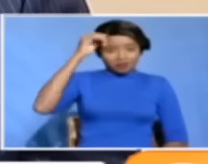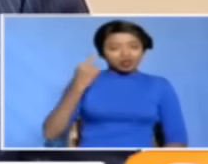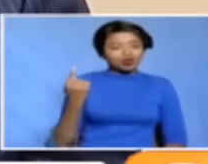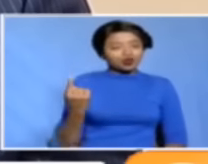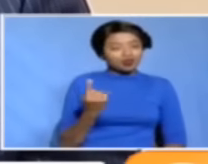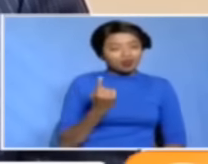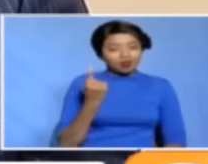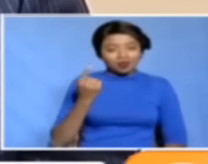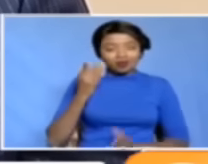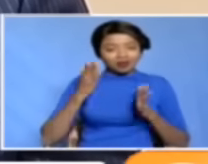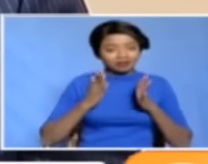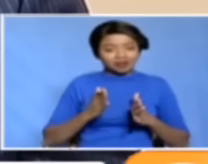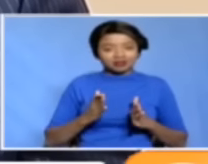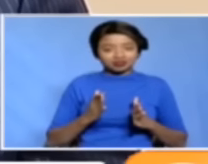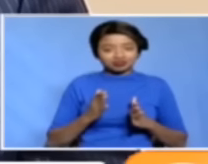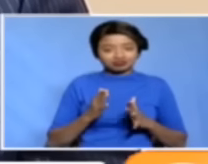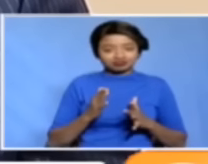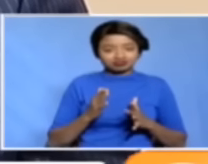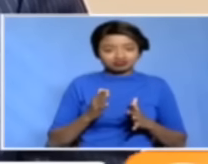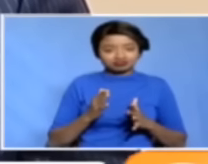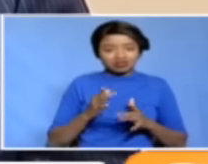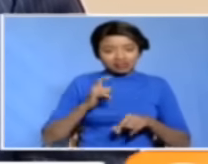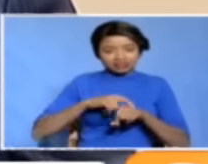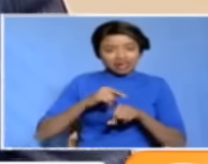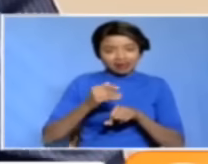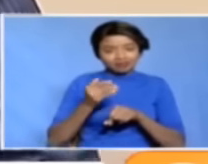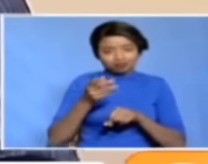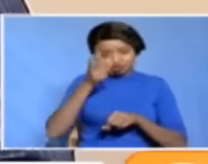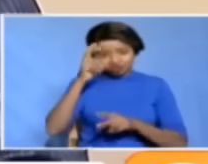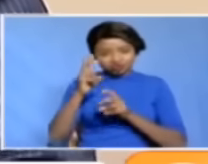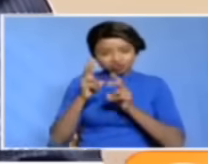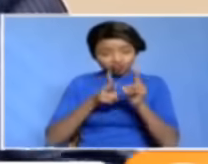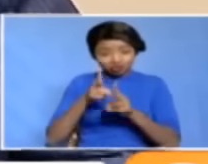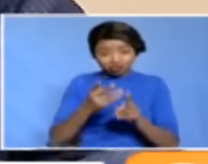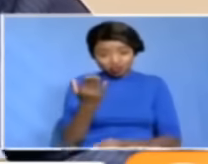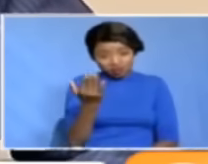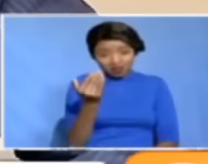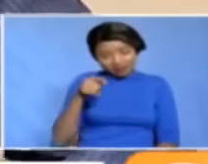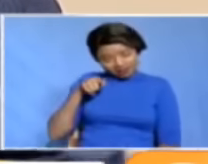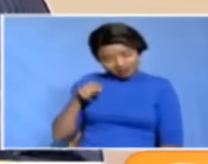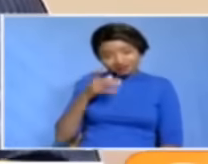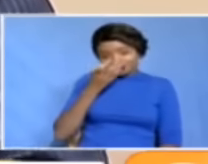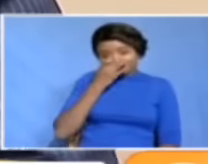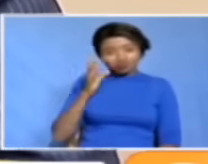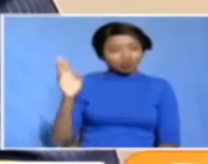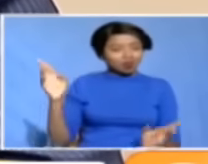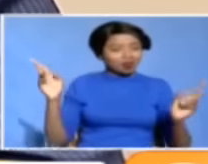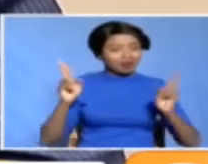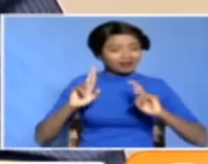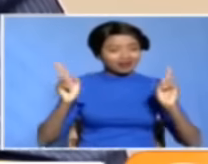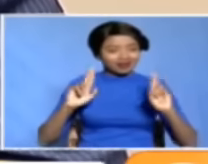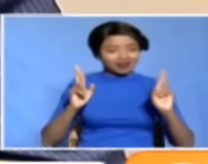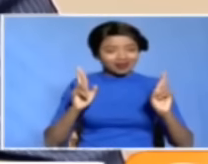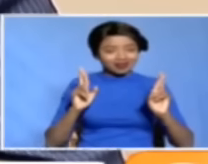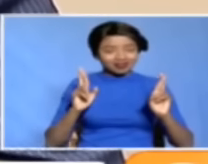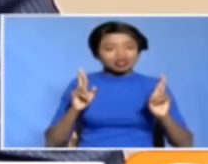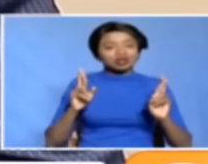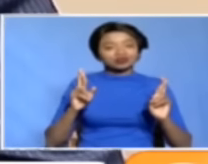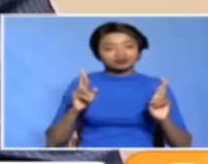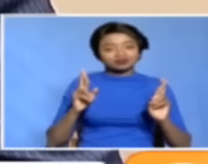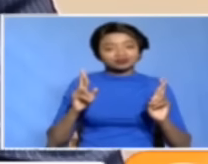around. And as we approach 2022, he must be ready to face a lot